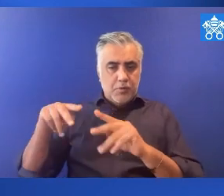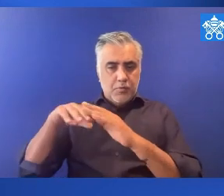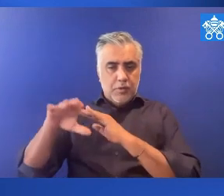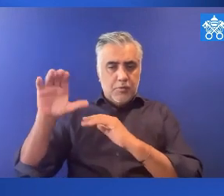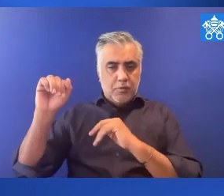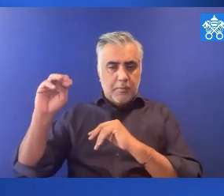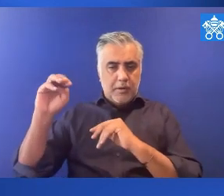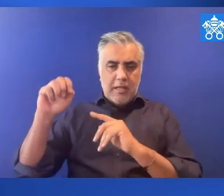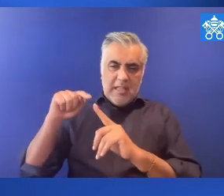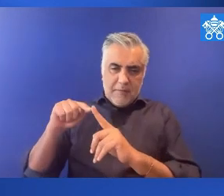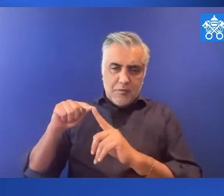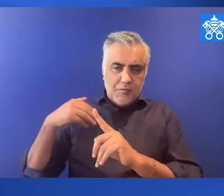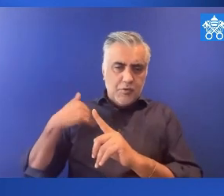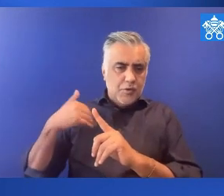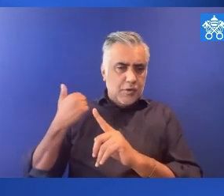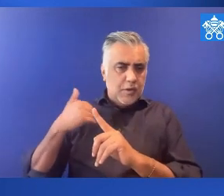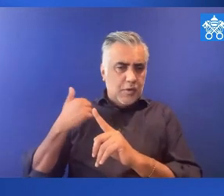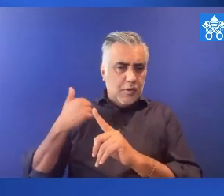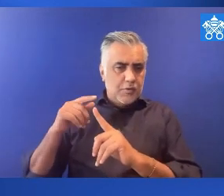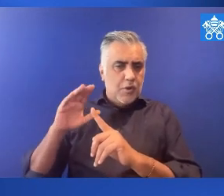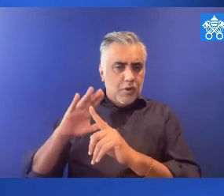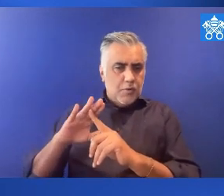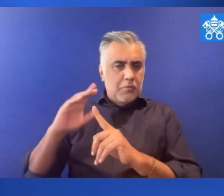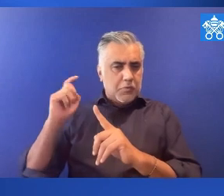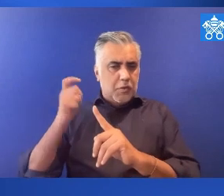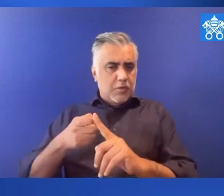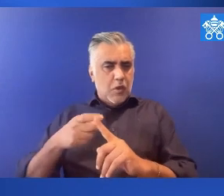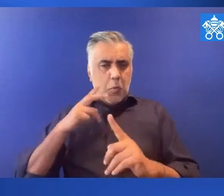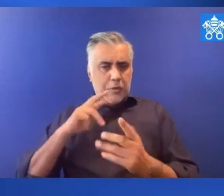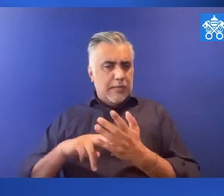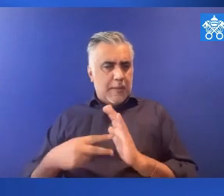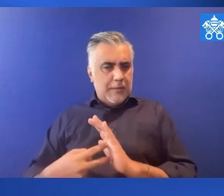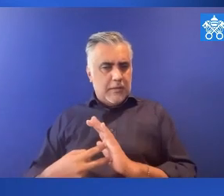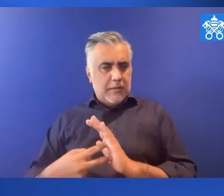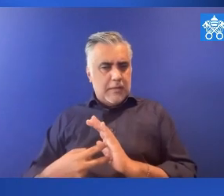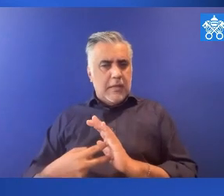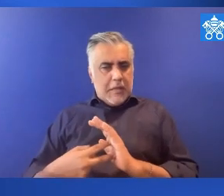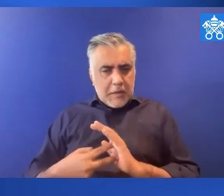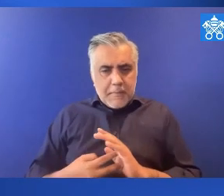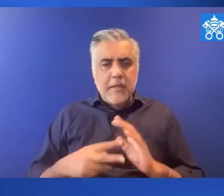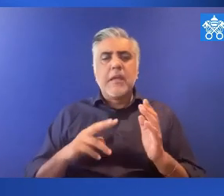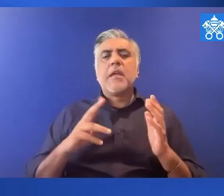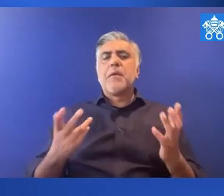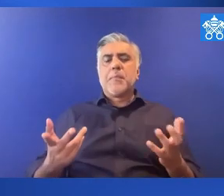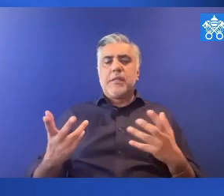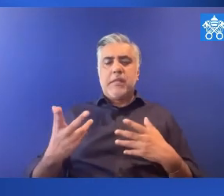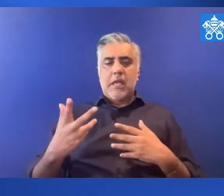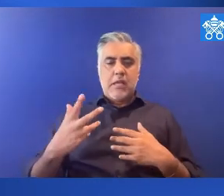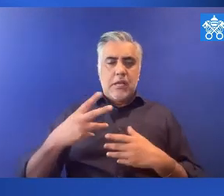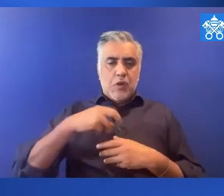enter Carmel, even though she was too young and her wish was granted. What does this